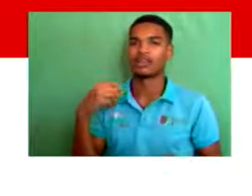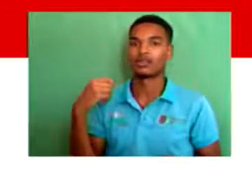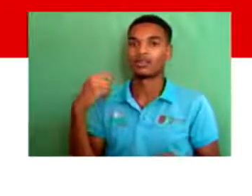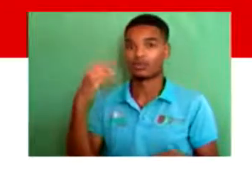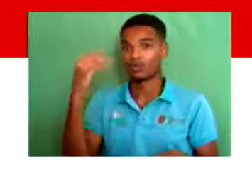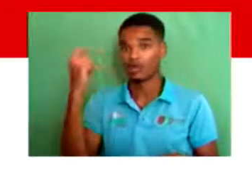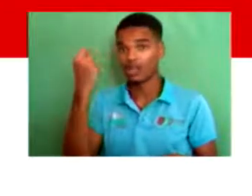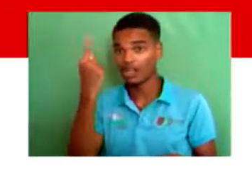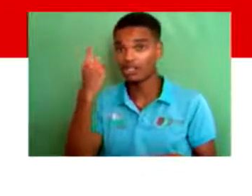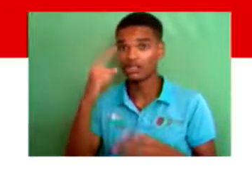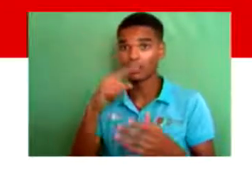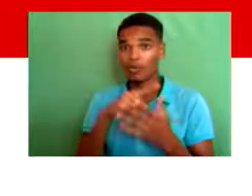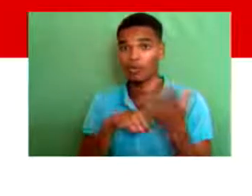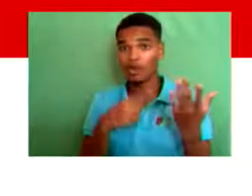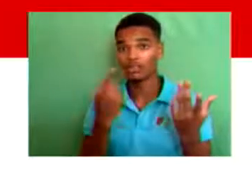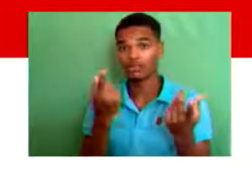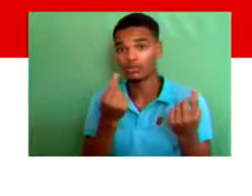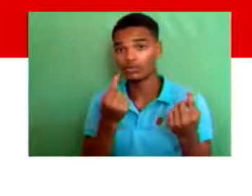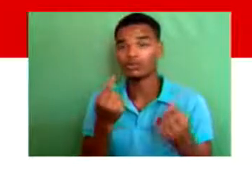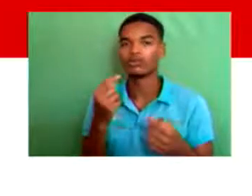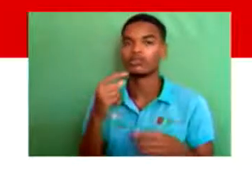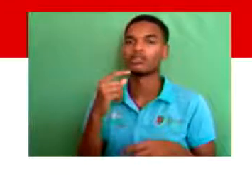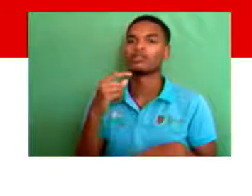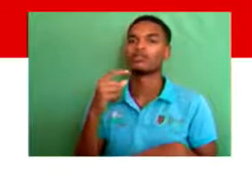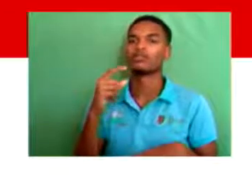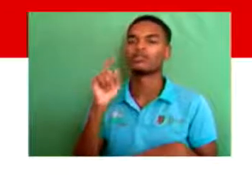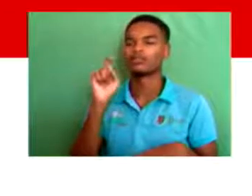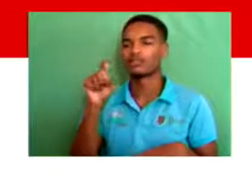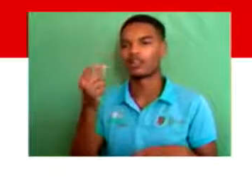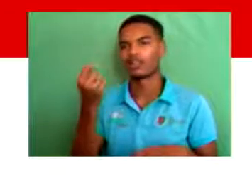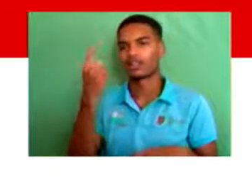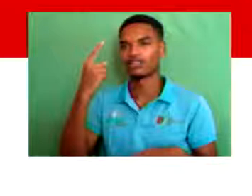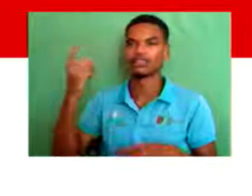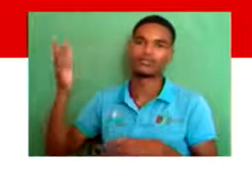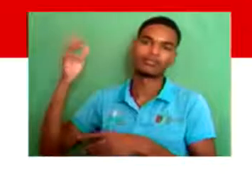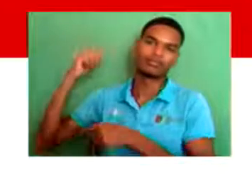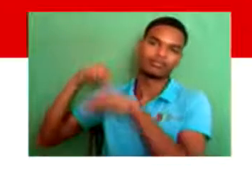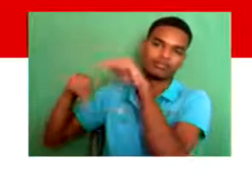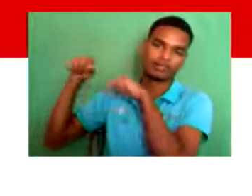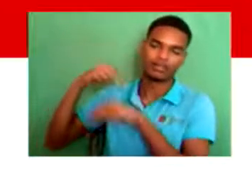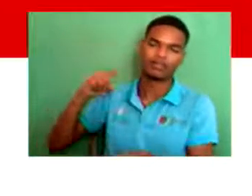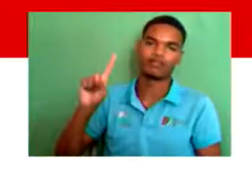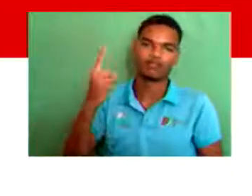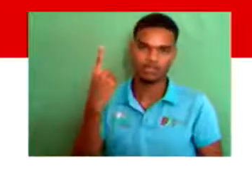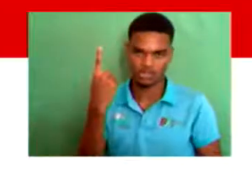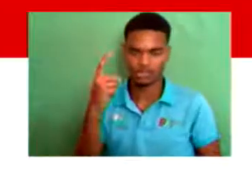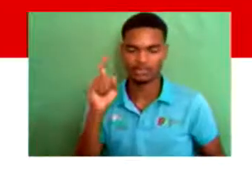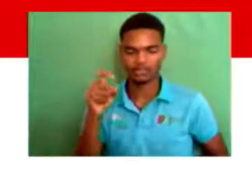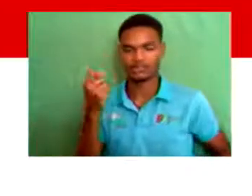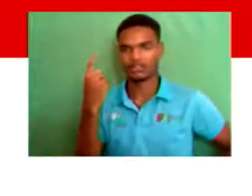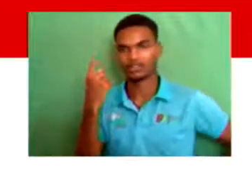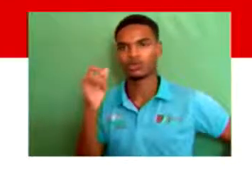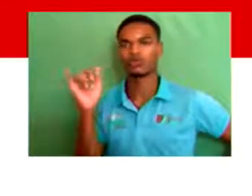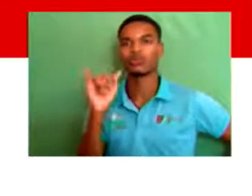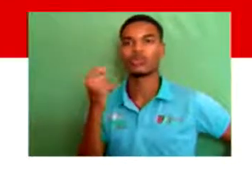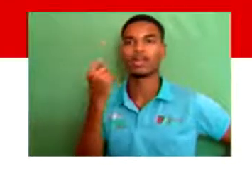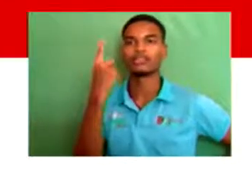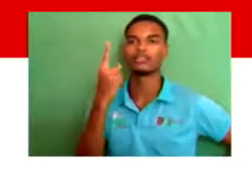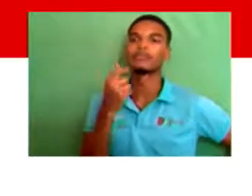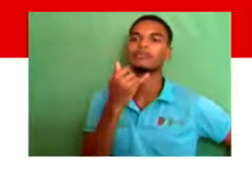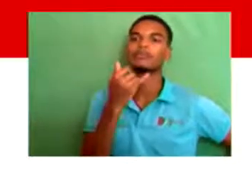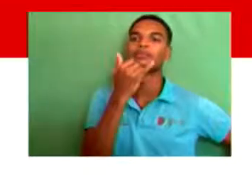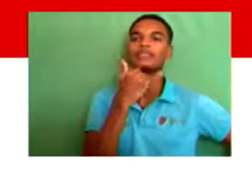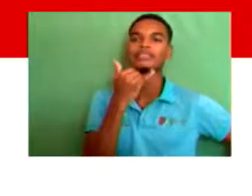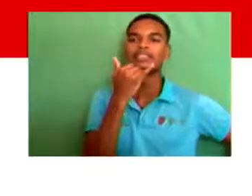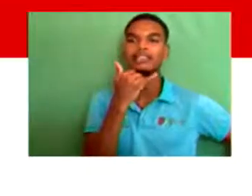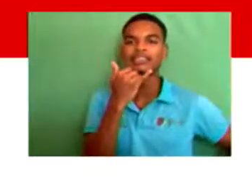we understand the past or what we've done in other countries, and frankly, some of the mistakes we've made in designing this system so